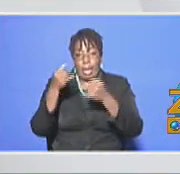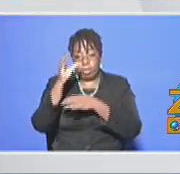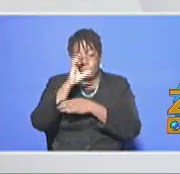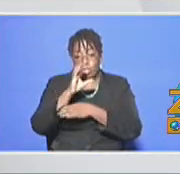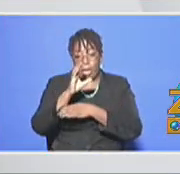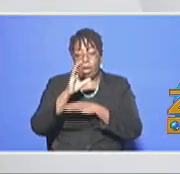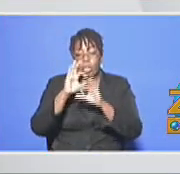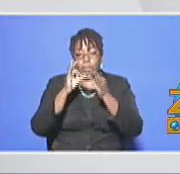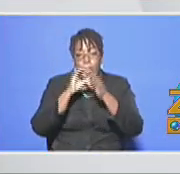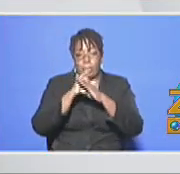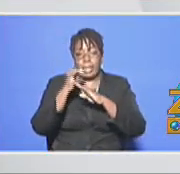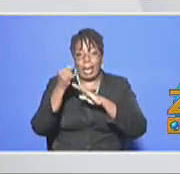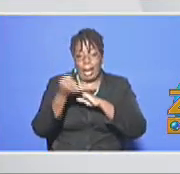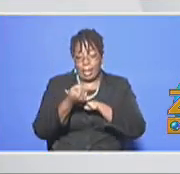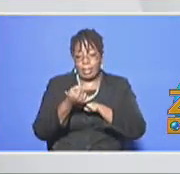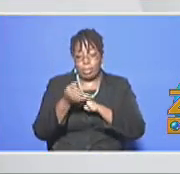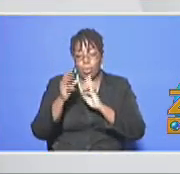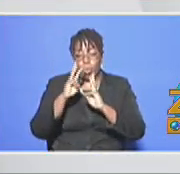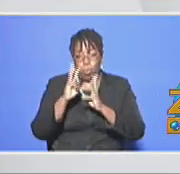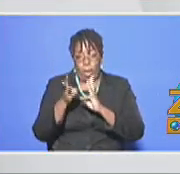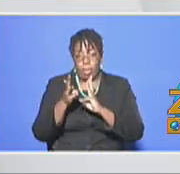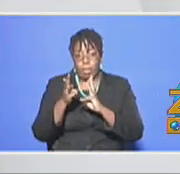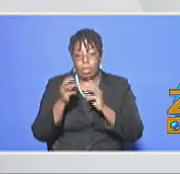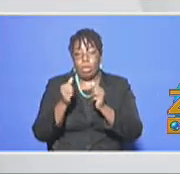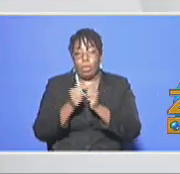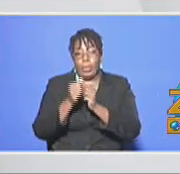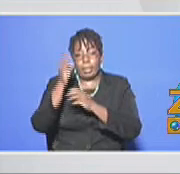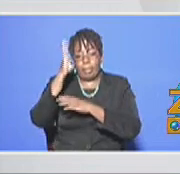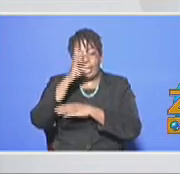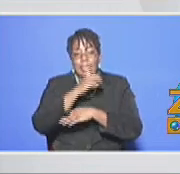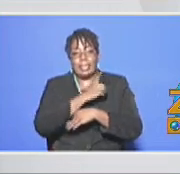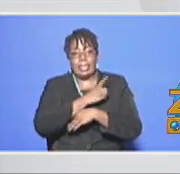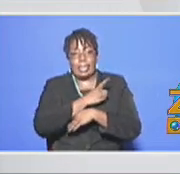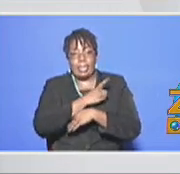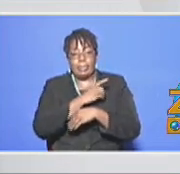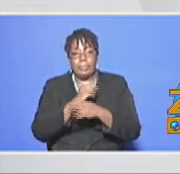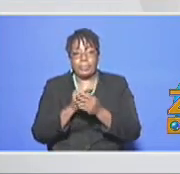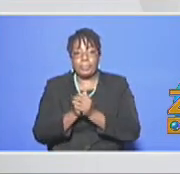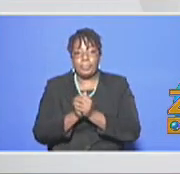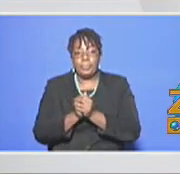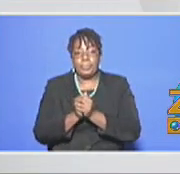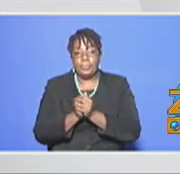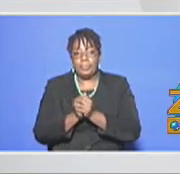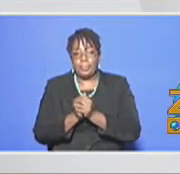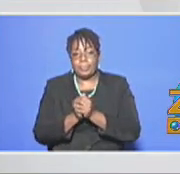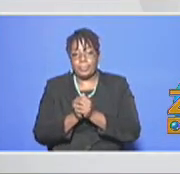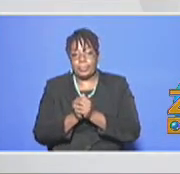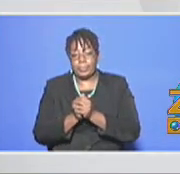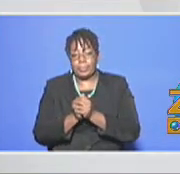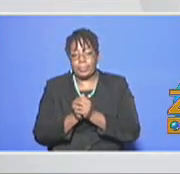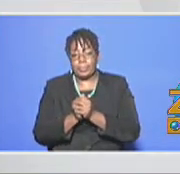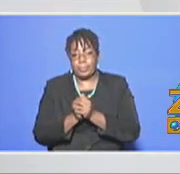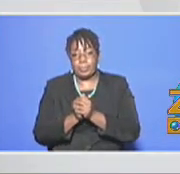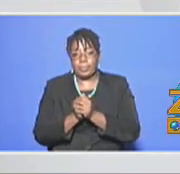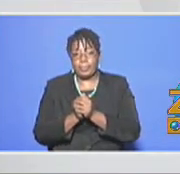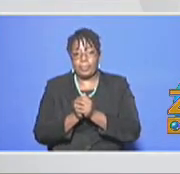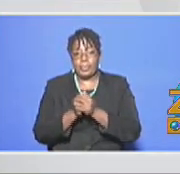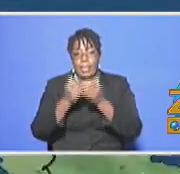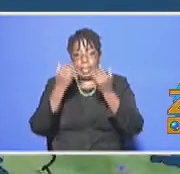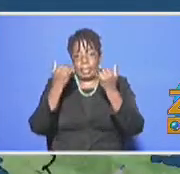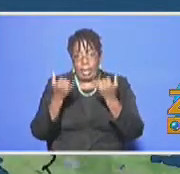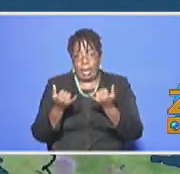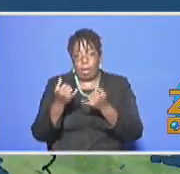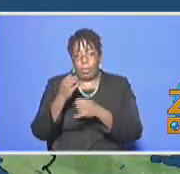on Family Island weather, and for that we turn to Chief Meteorologist Basil Dean. Good evening, Basil. Good evening, Makishla. Also now